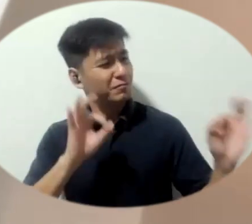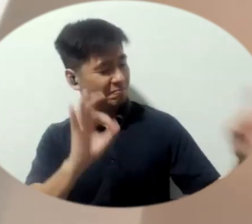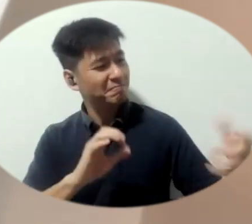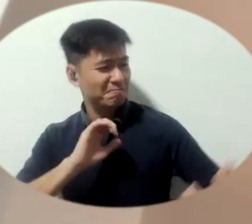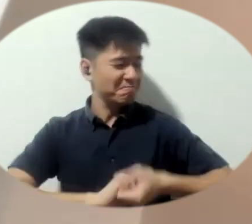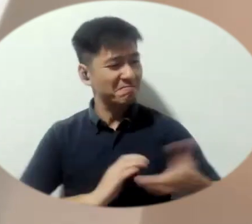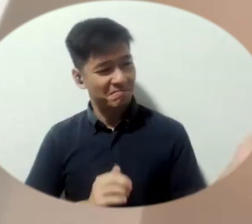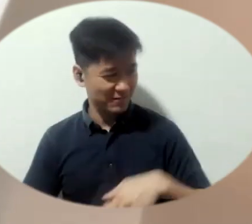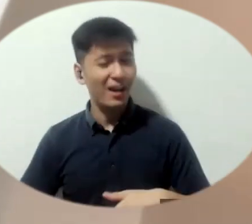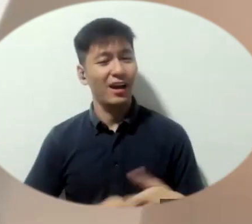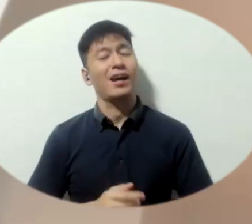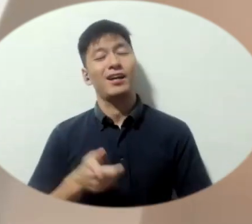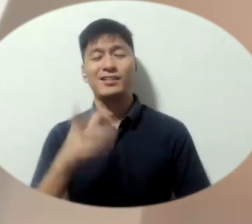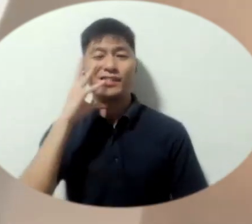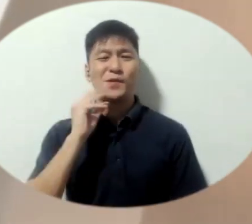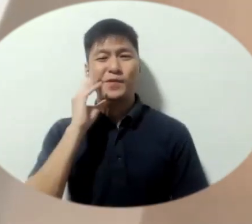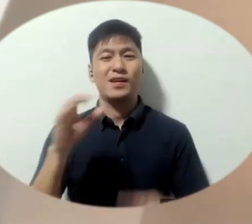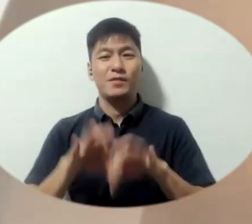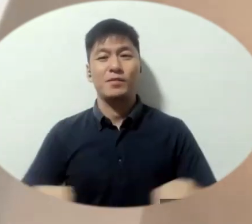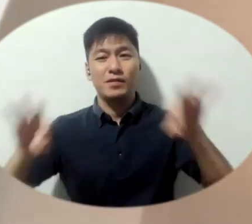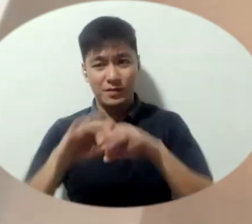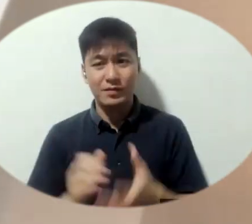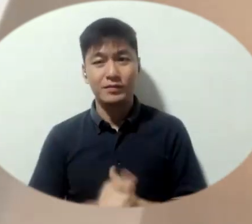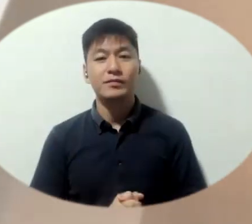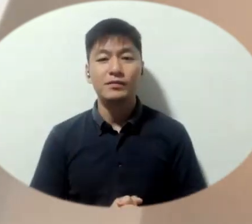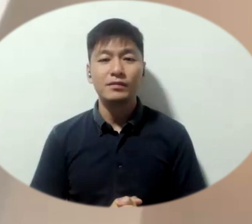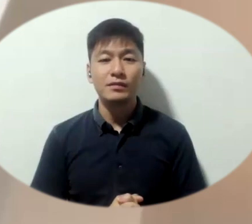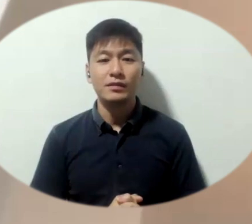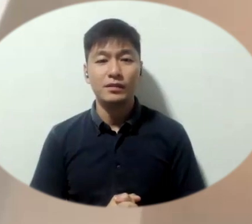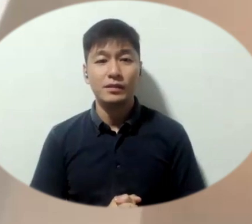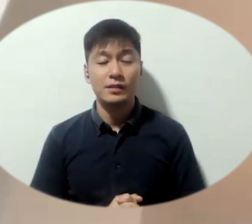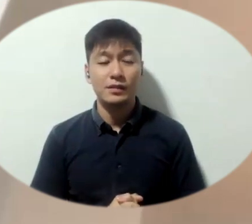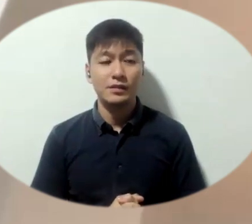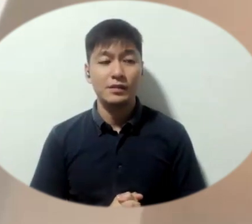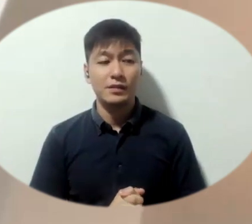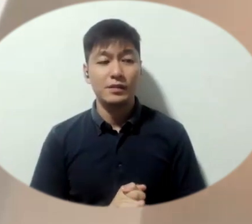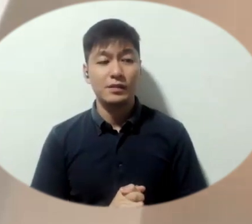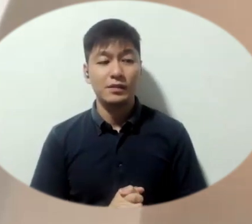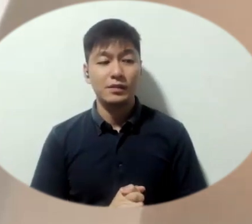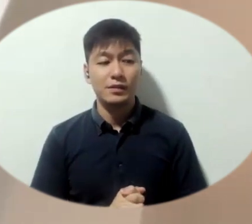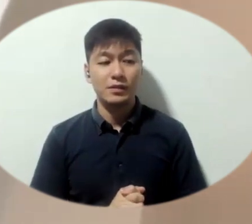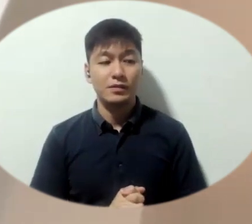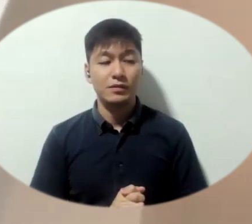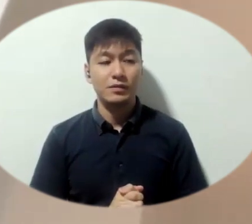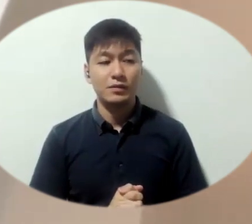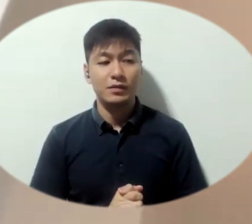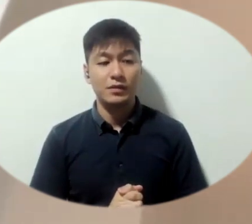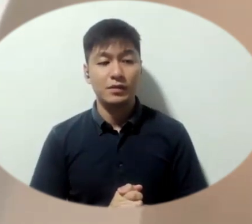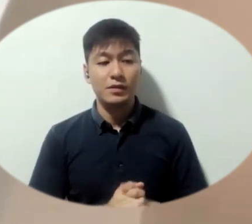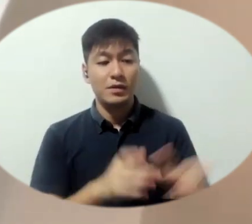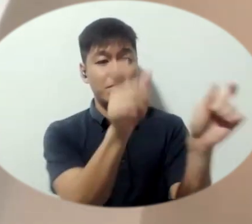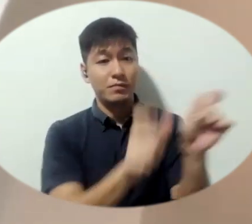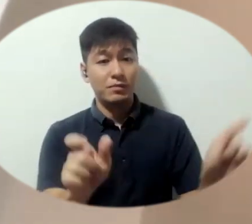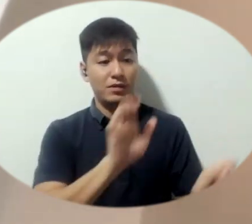about. Giving people the right to choose their adventures and being there to ensure that this will be